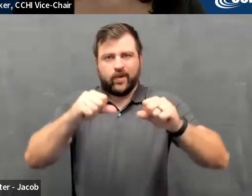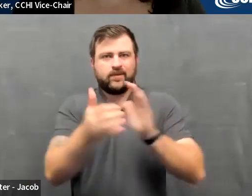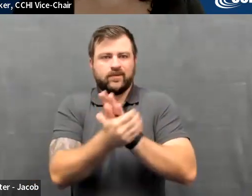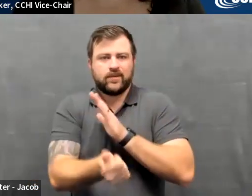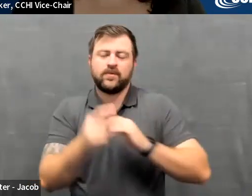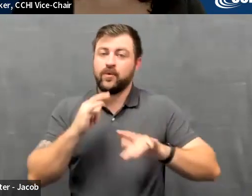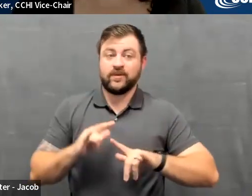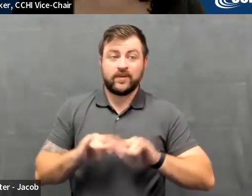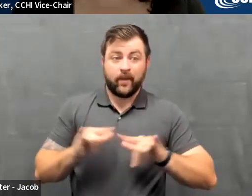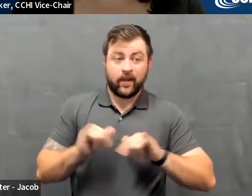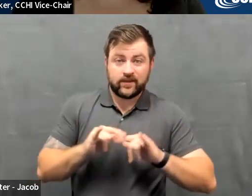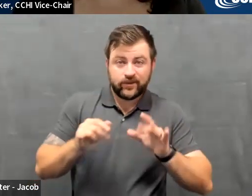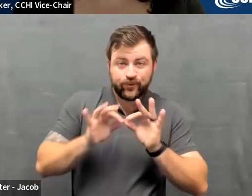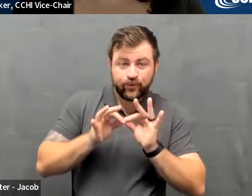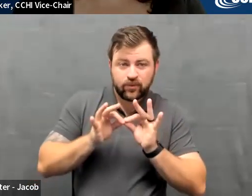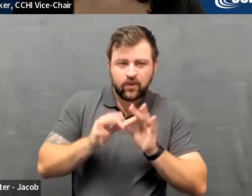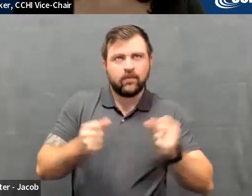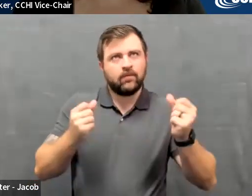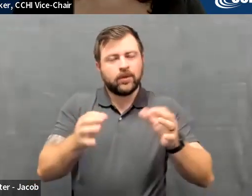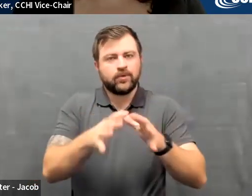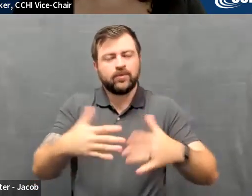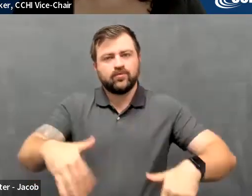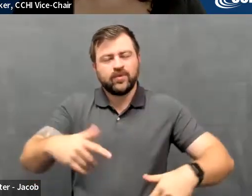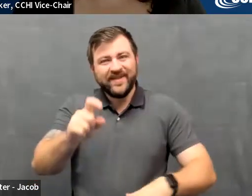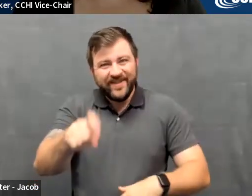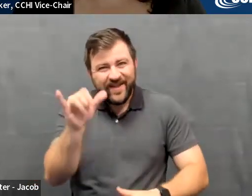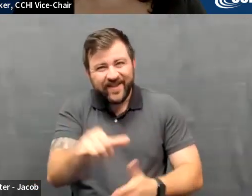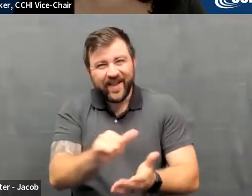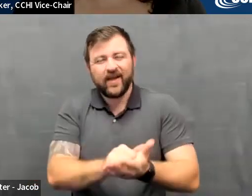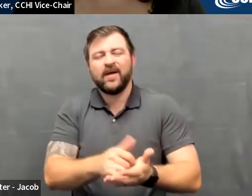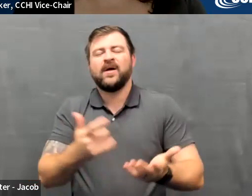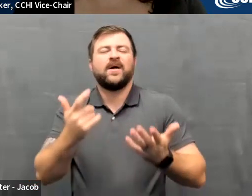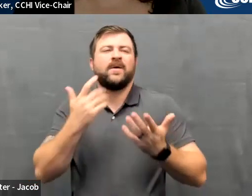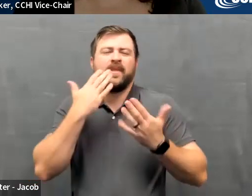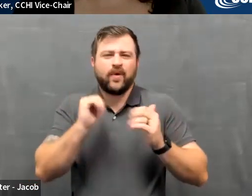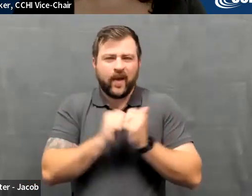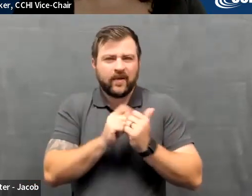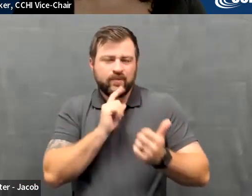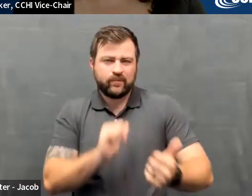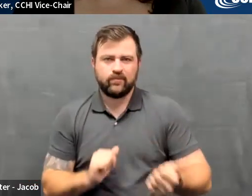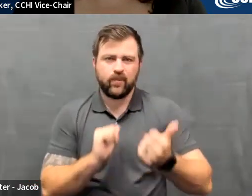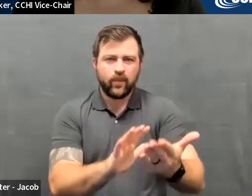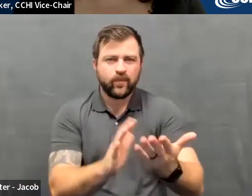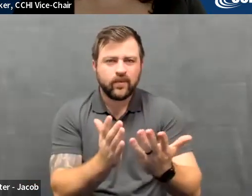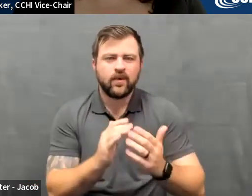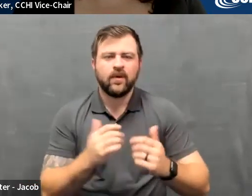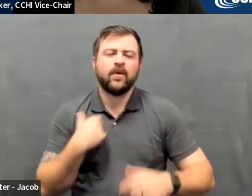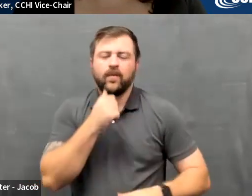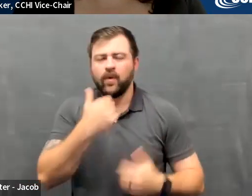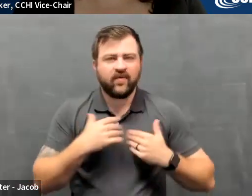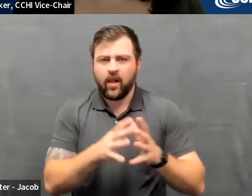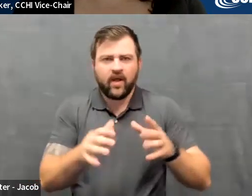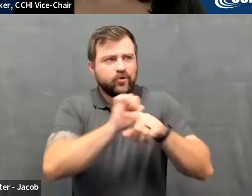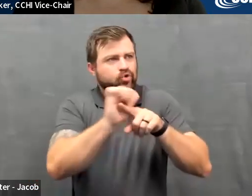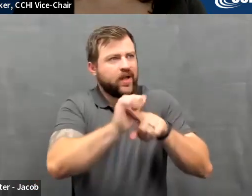have interpreters that need that so badly, but they don't know how to go about. We don't have a lot of trainings